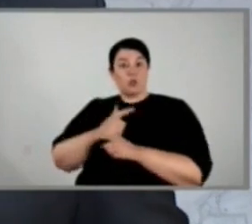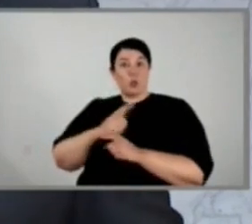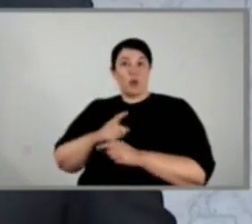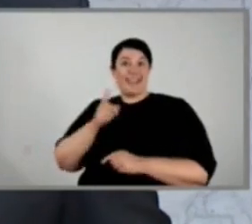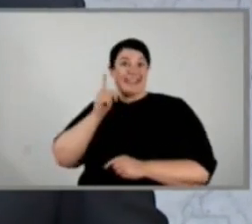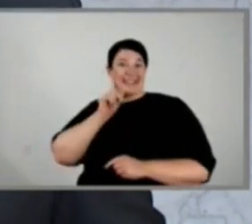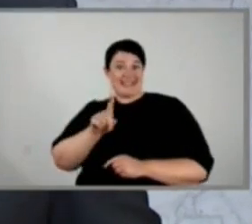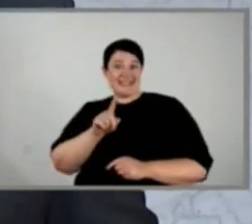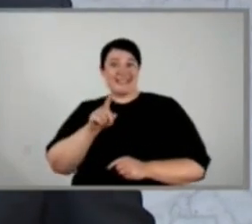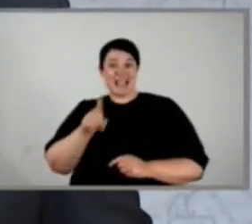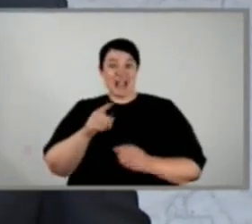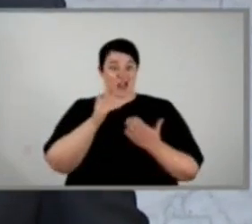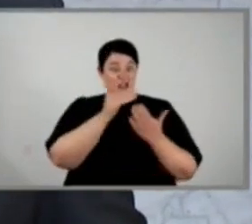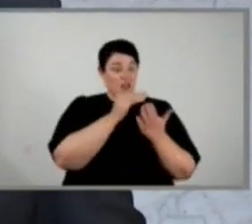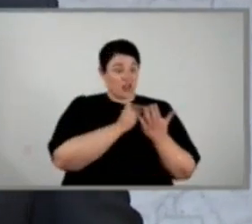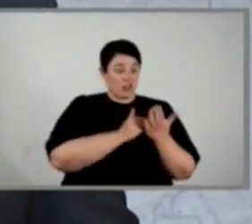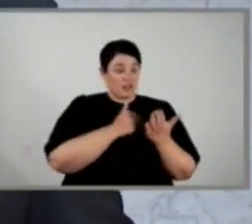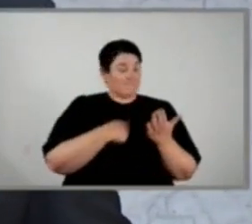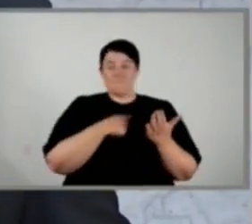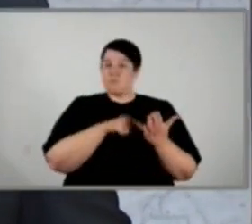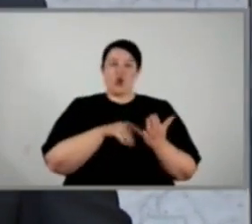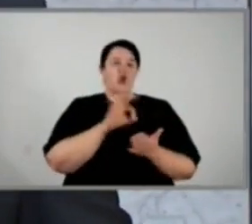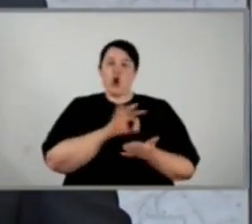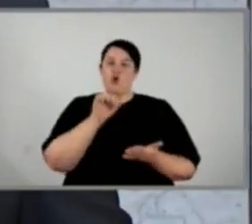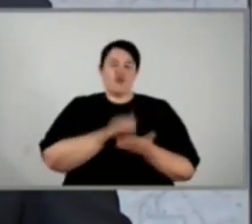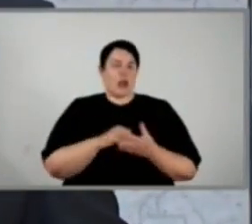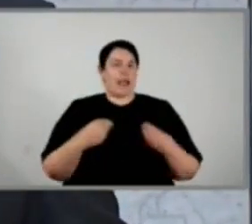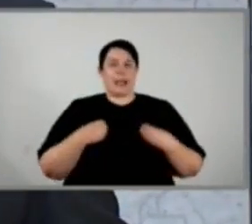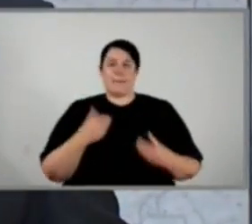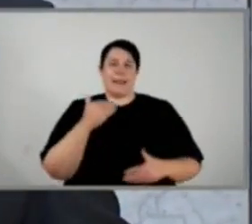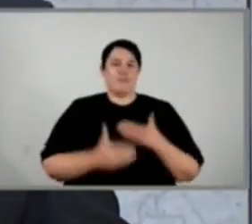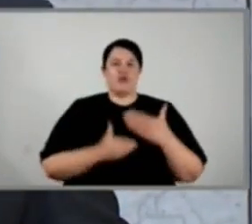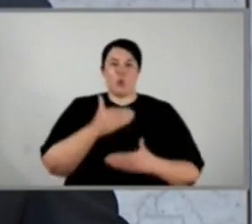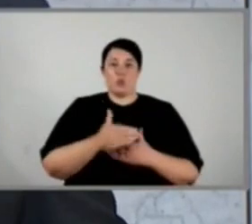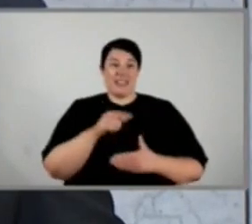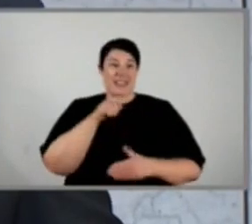Australian public when it comes to a company that is owned by the government.